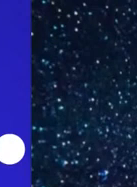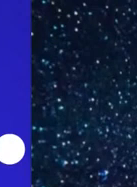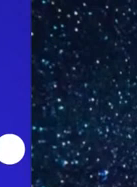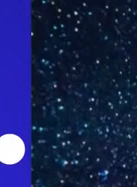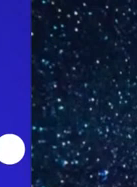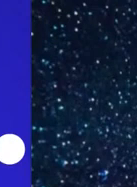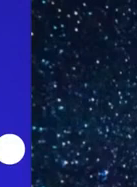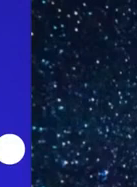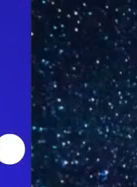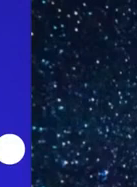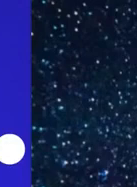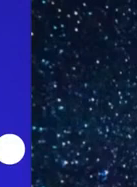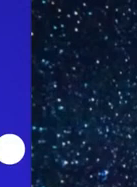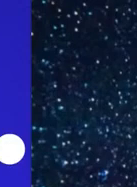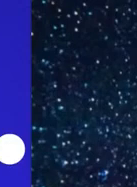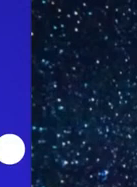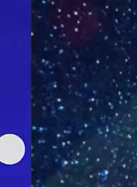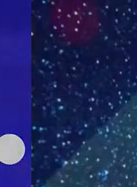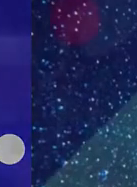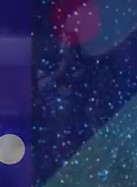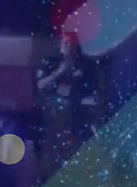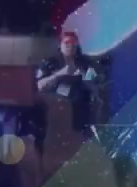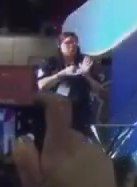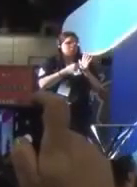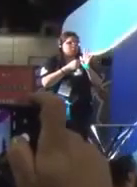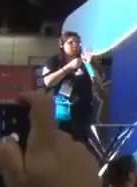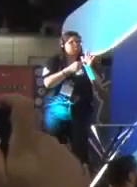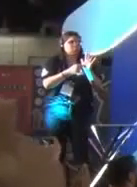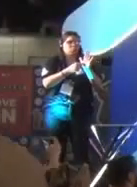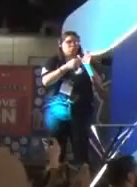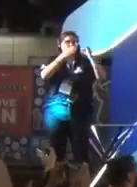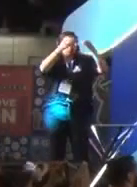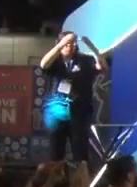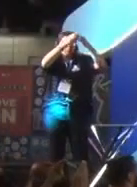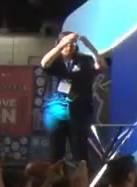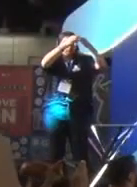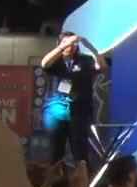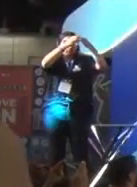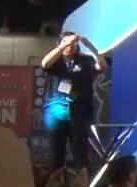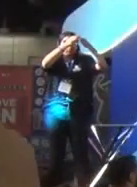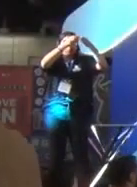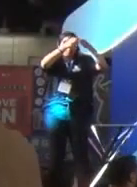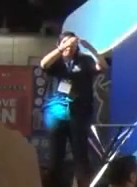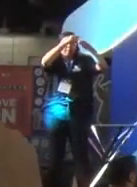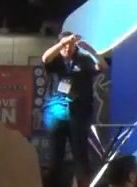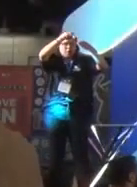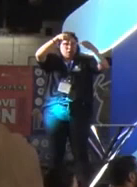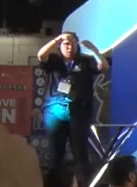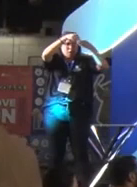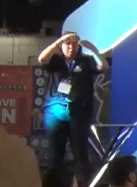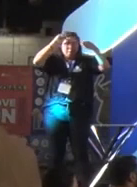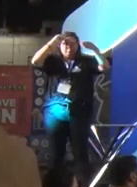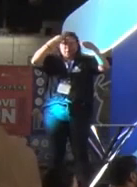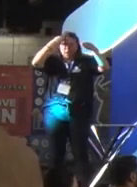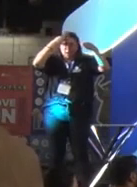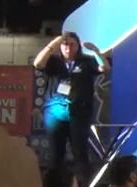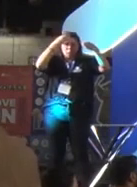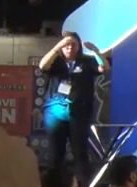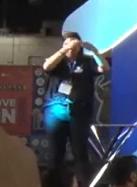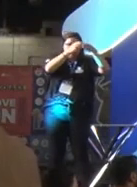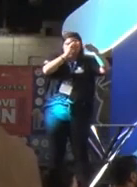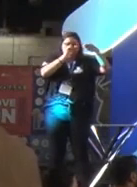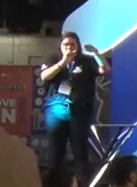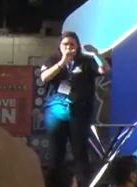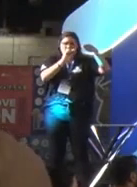idea that black holes are not entirely black. That before him, we thought of black holes